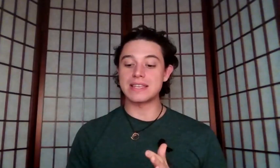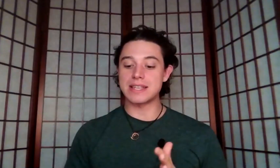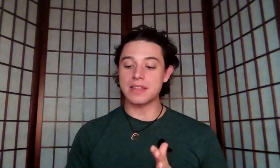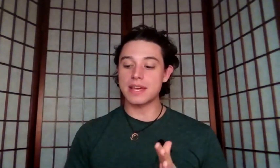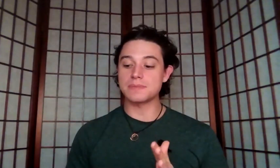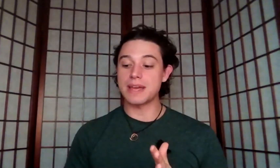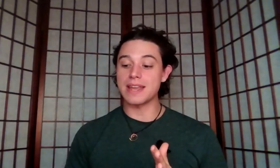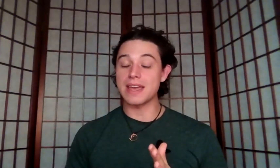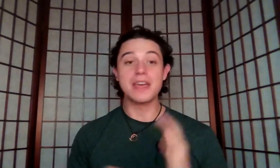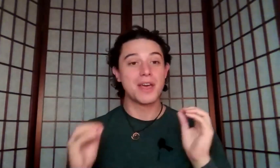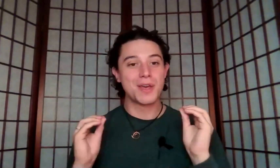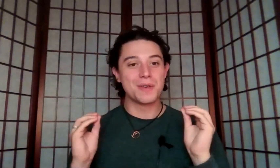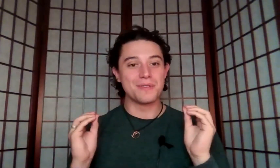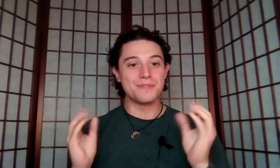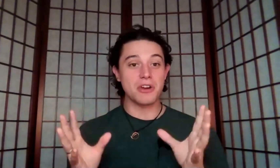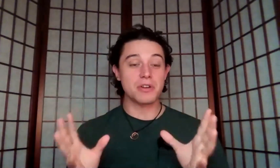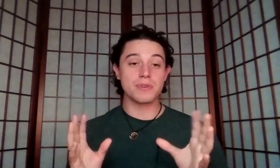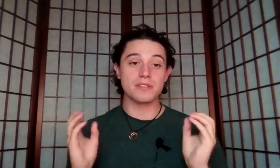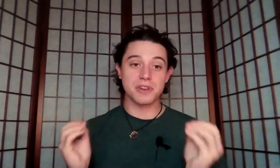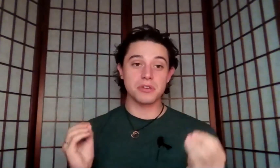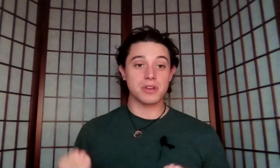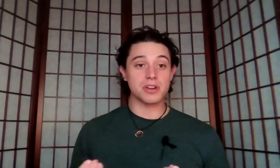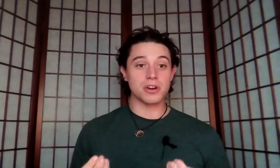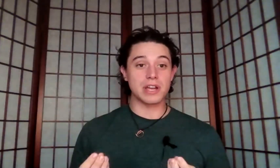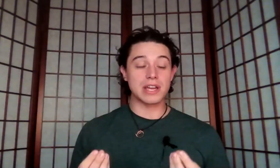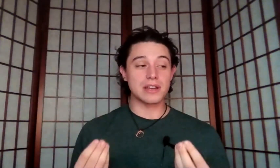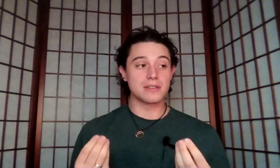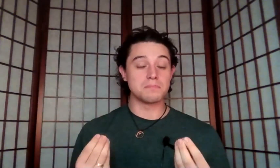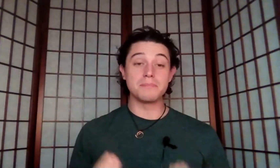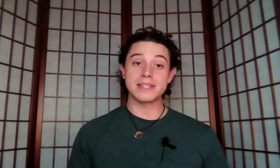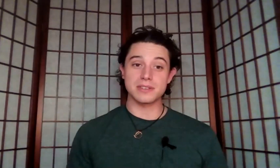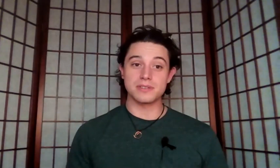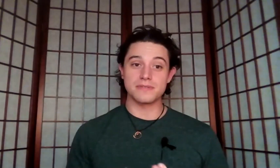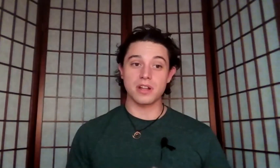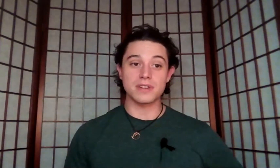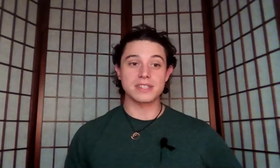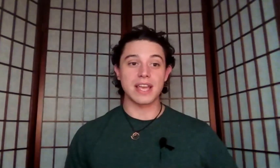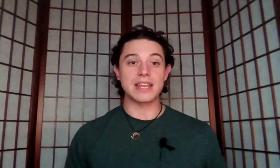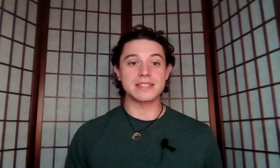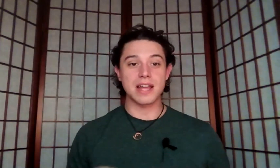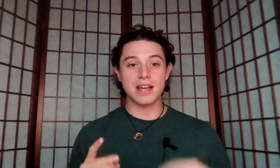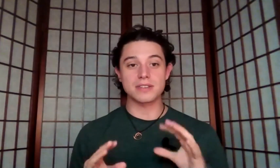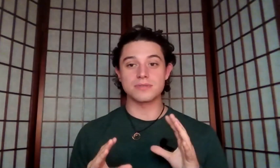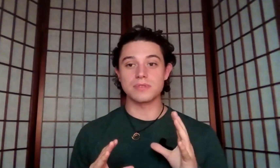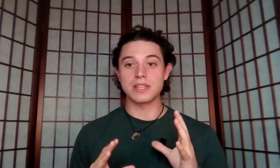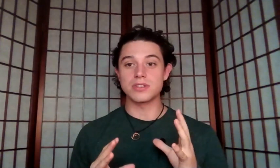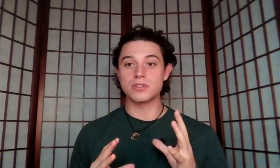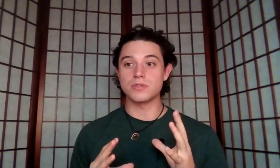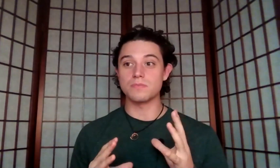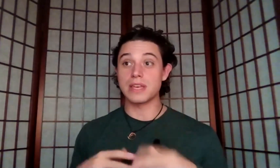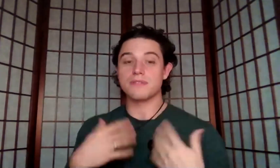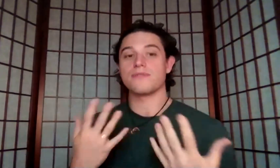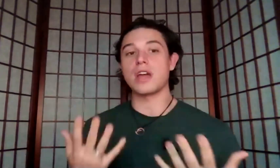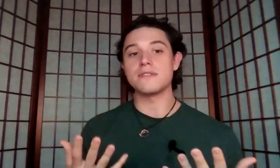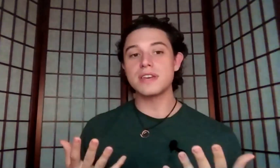that death has been a very real, very reoccurring message for all of us. And it's not really